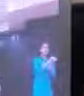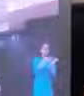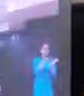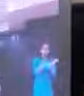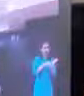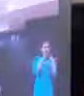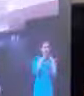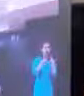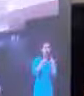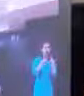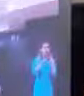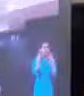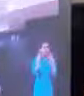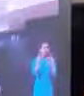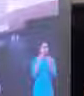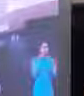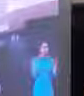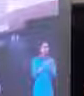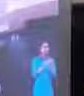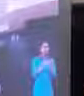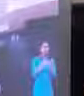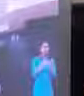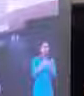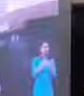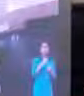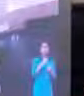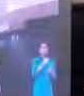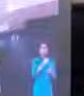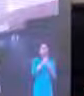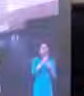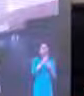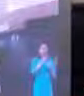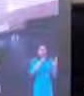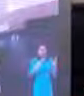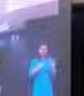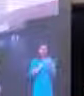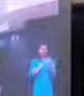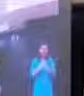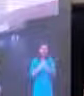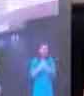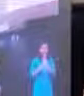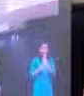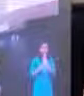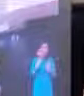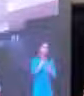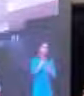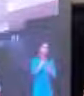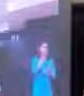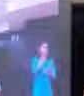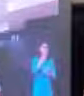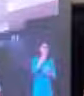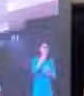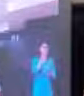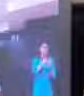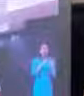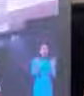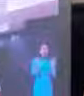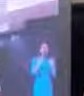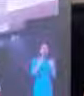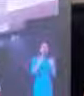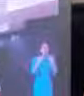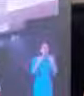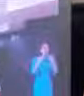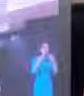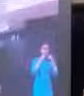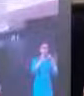that, despite Nehru saying that let's not do multiple notifications under 370. Rajendra Prasad saying let's not do multiple notifications.